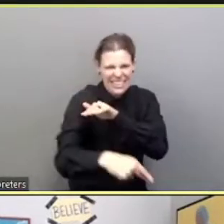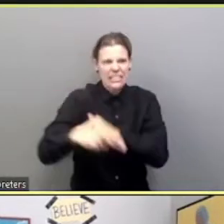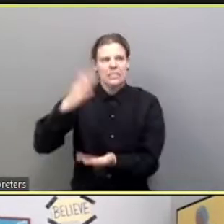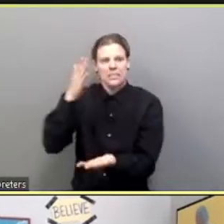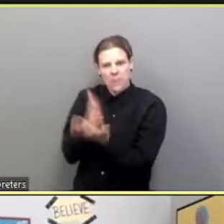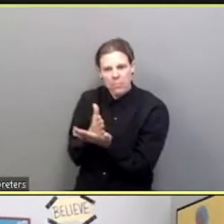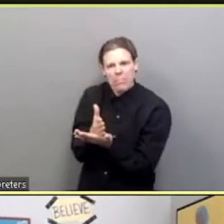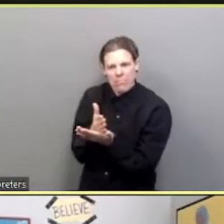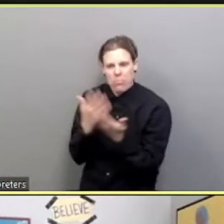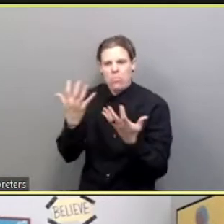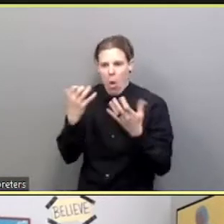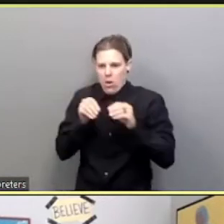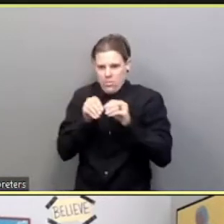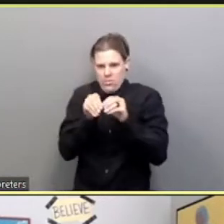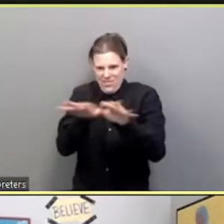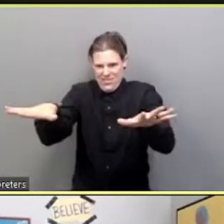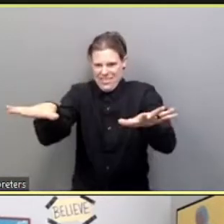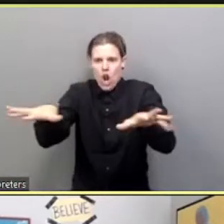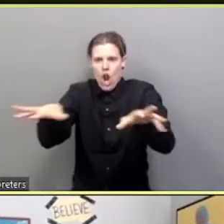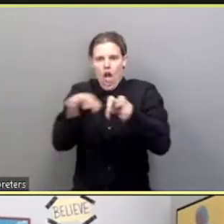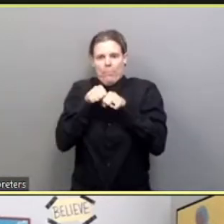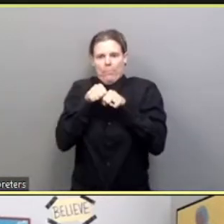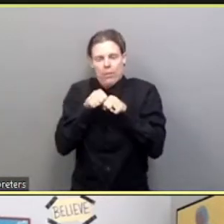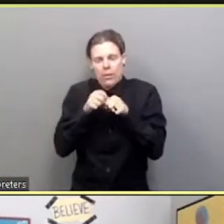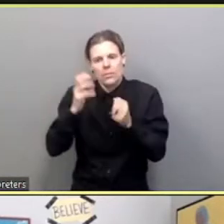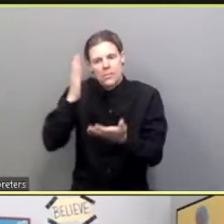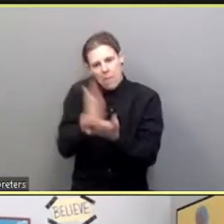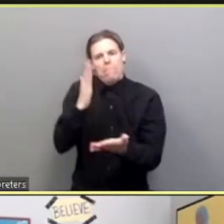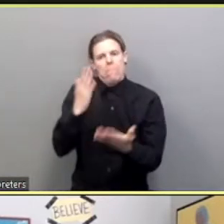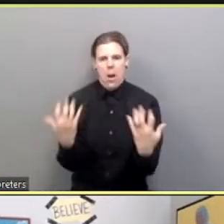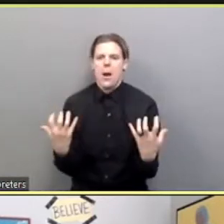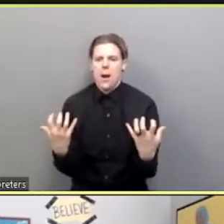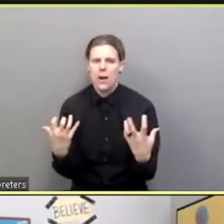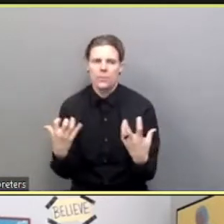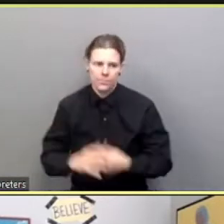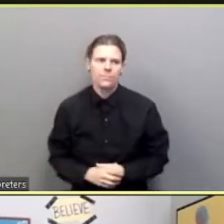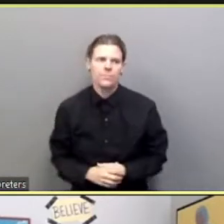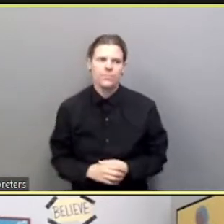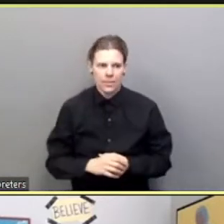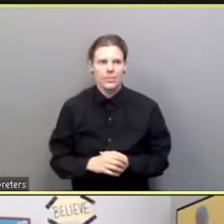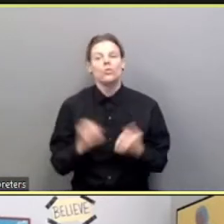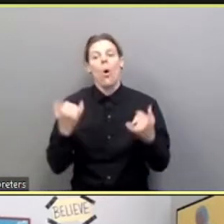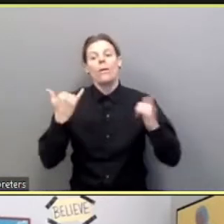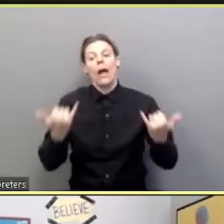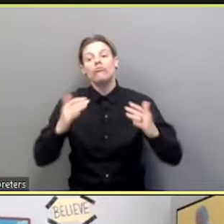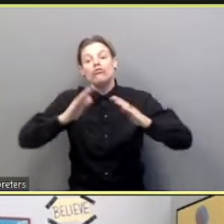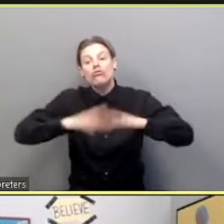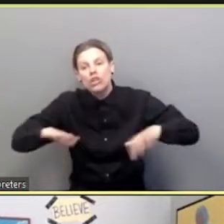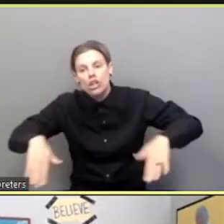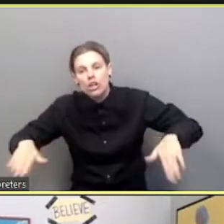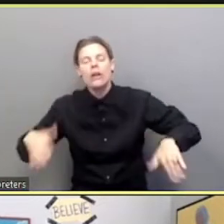them return to their normal activities and not having to worry about getting COVID. Next slide.